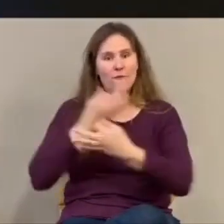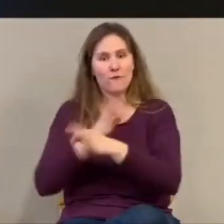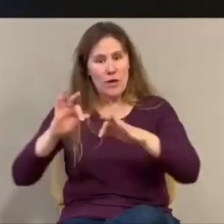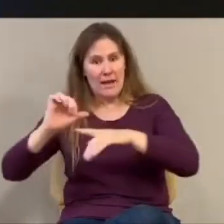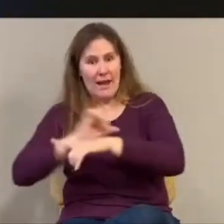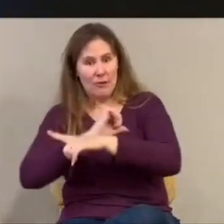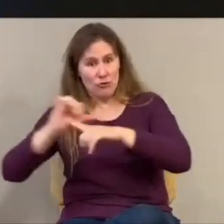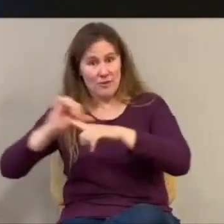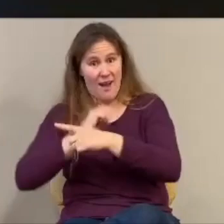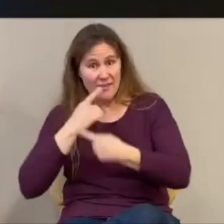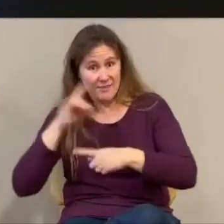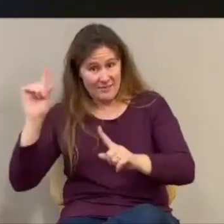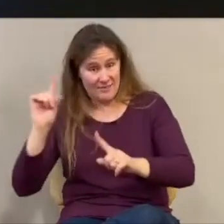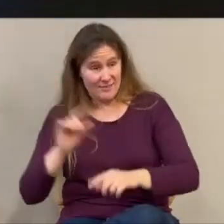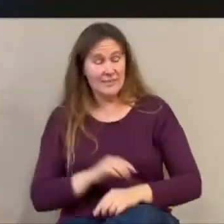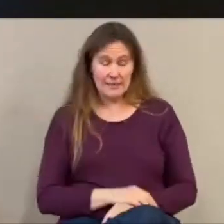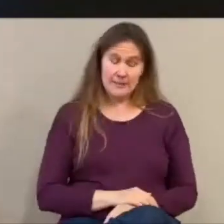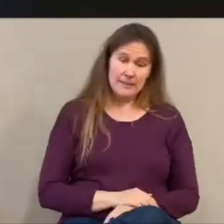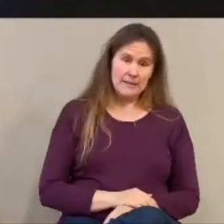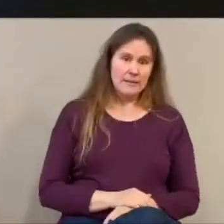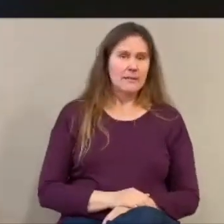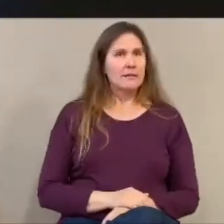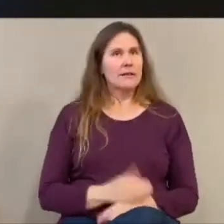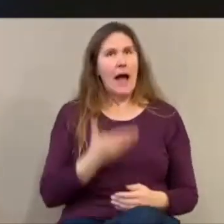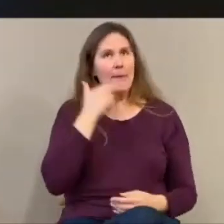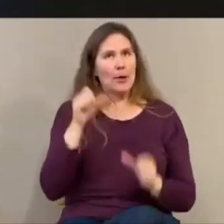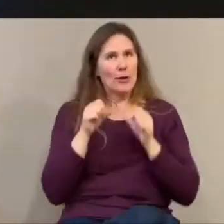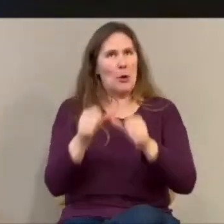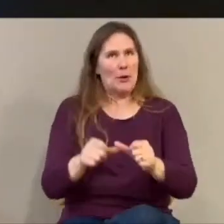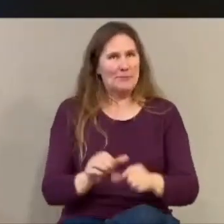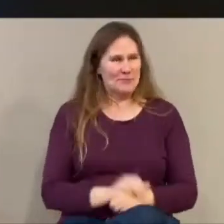exercise. Amen. I better keep going.